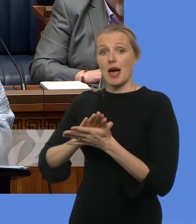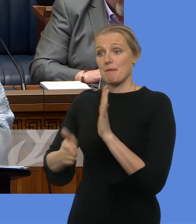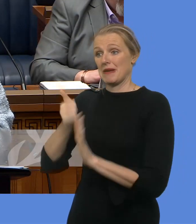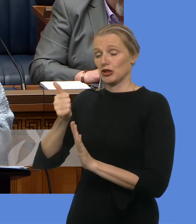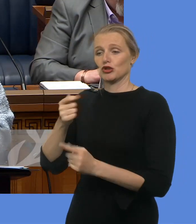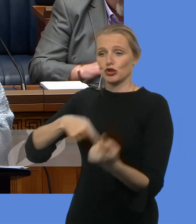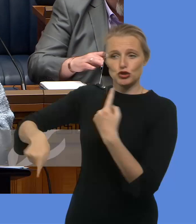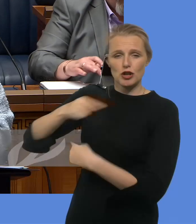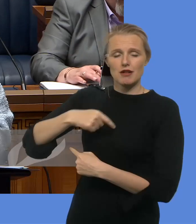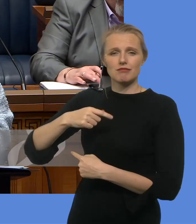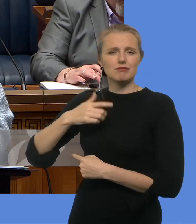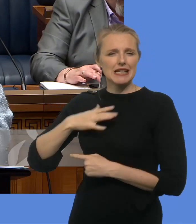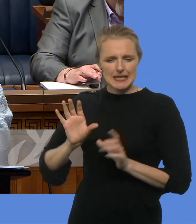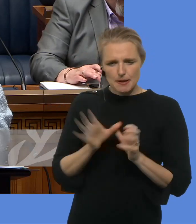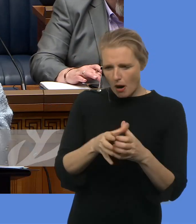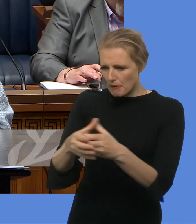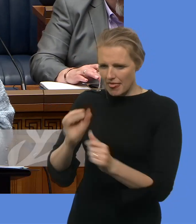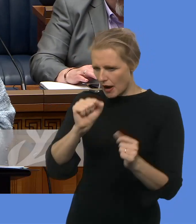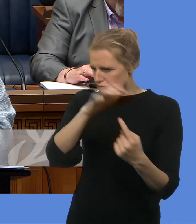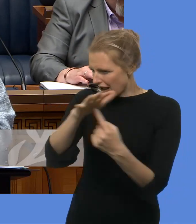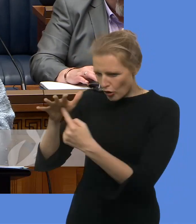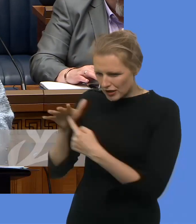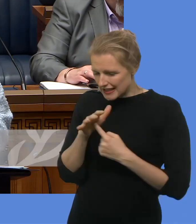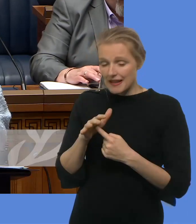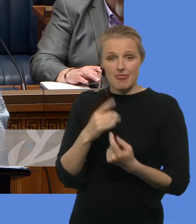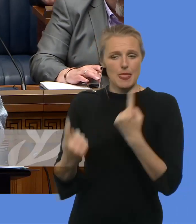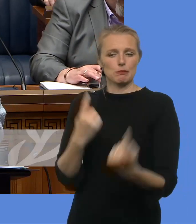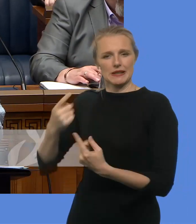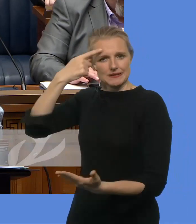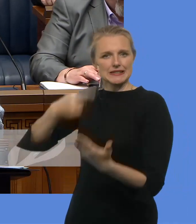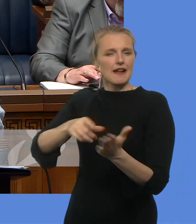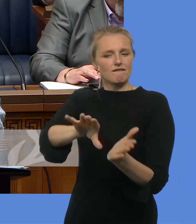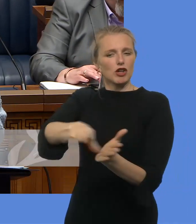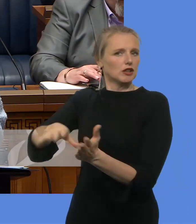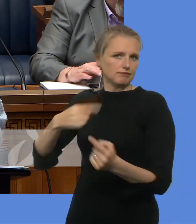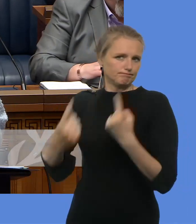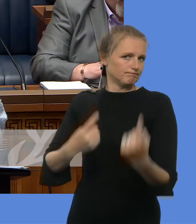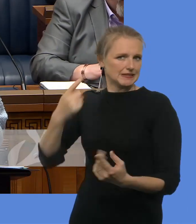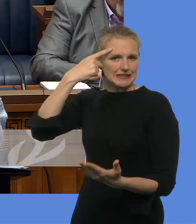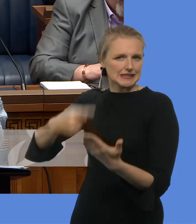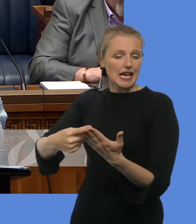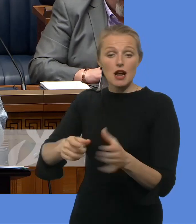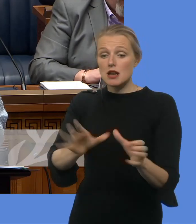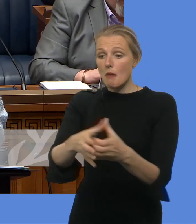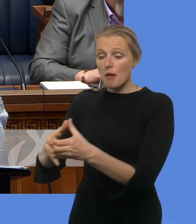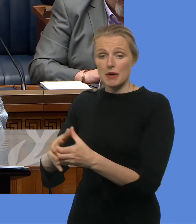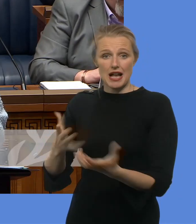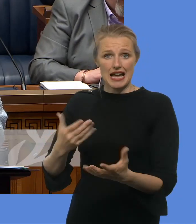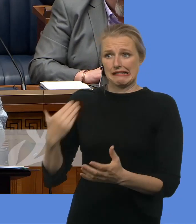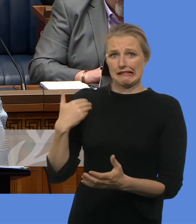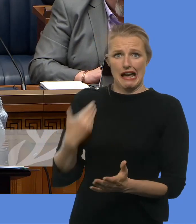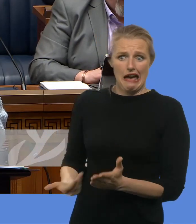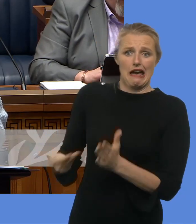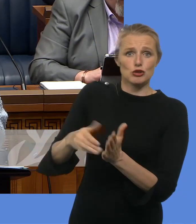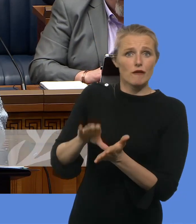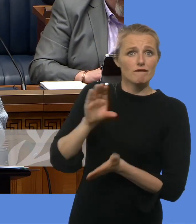the departmental priorities and allocate funding accordingly within their budgets. Departments can highlight any further funding requirements in